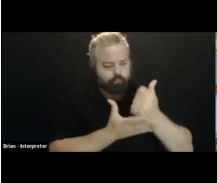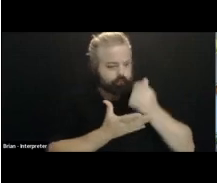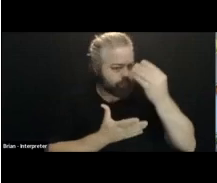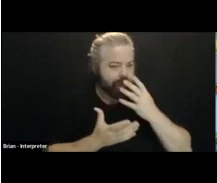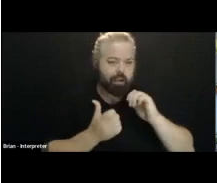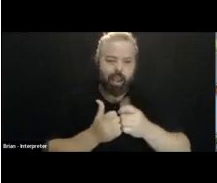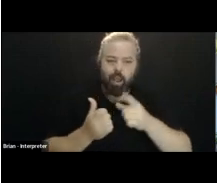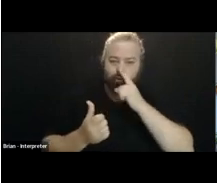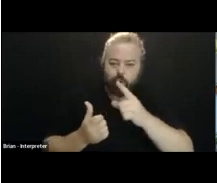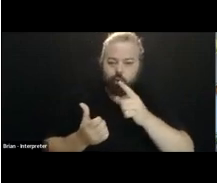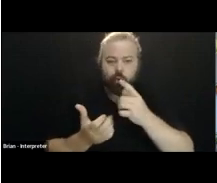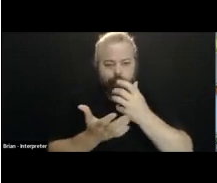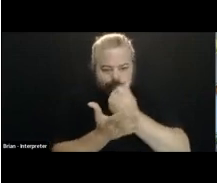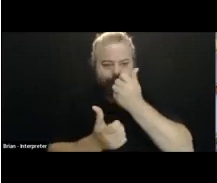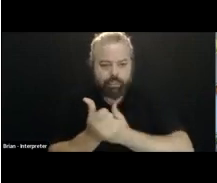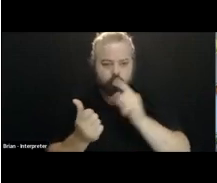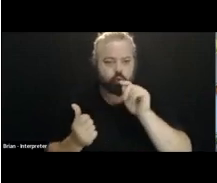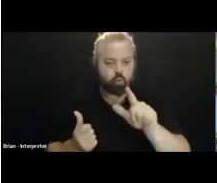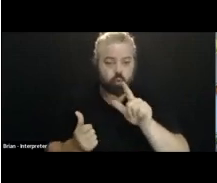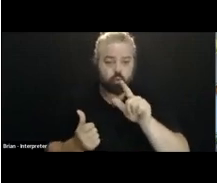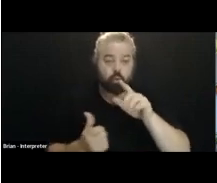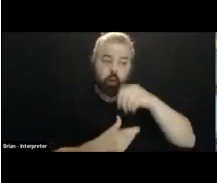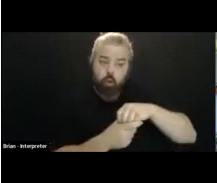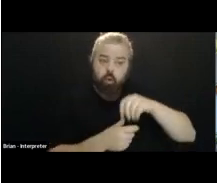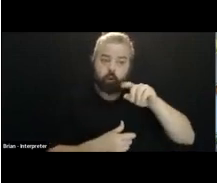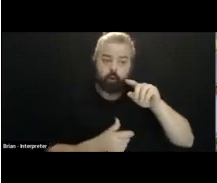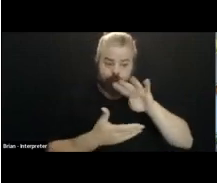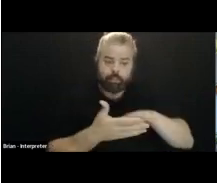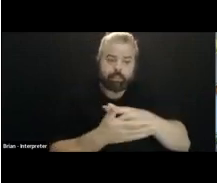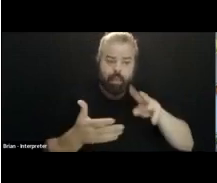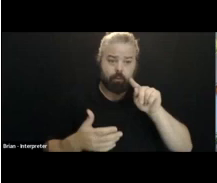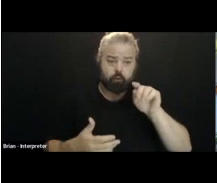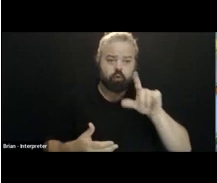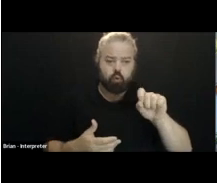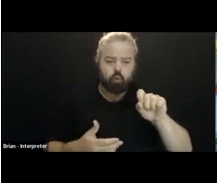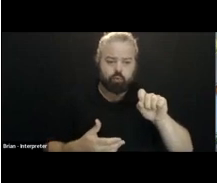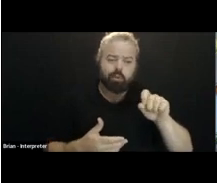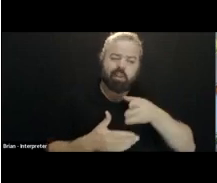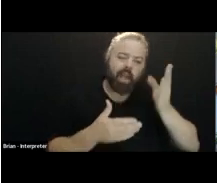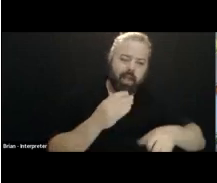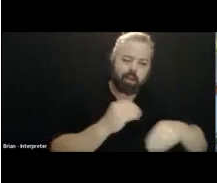tools, including table tools, on their website. And I've linked to that at the end of the session.